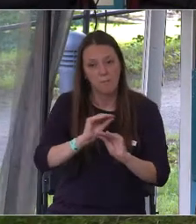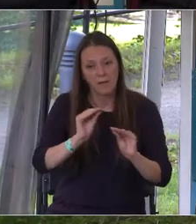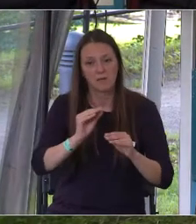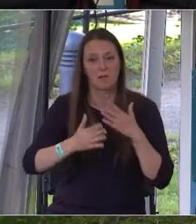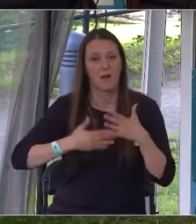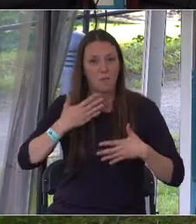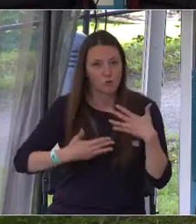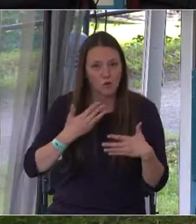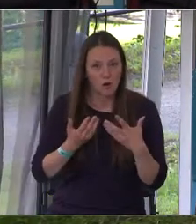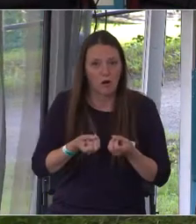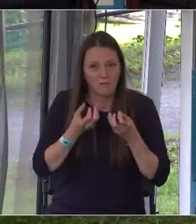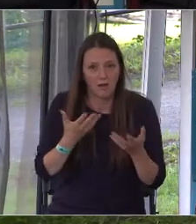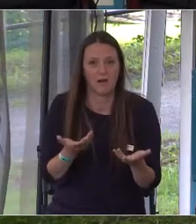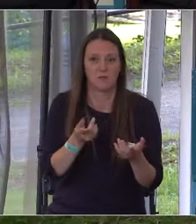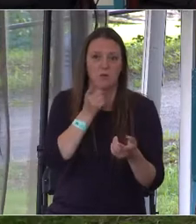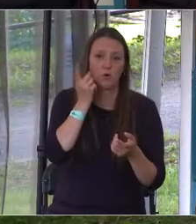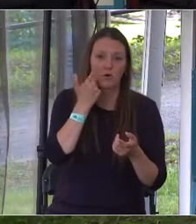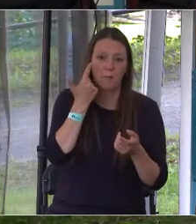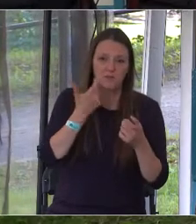part of the thing. If you want to be